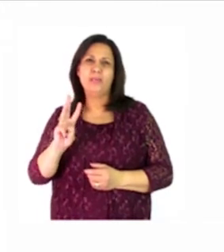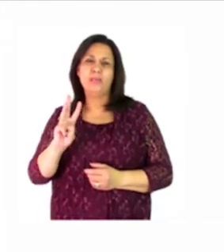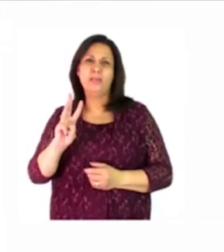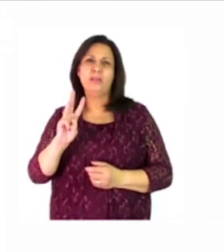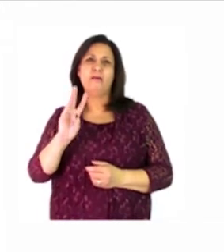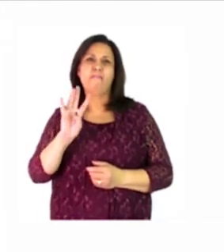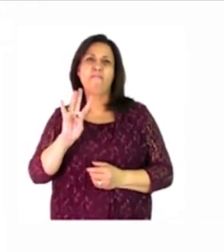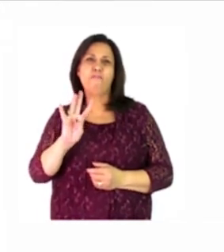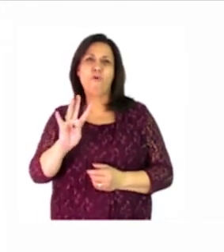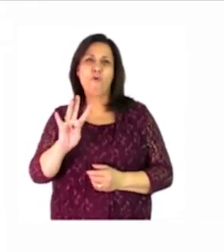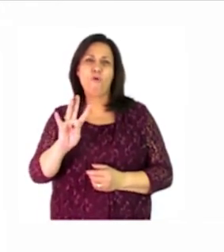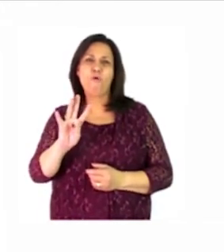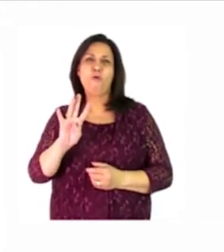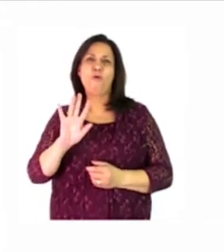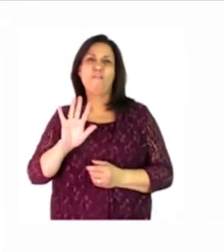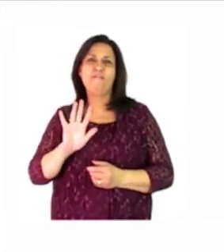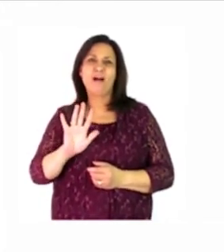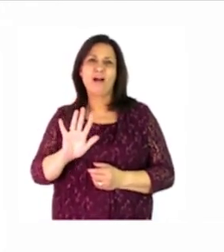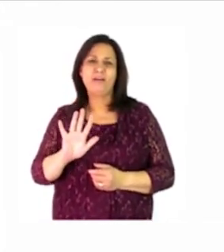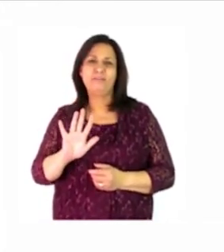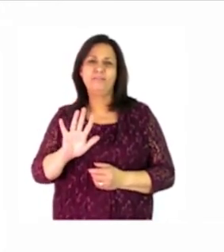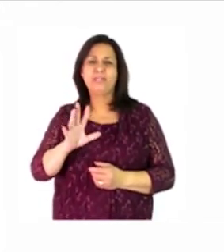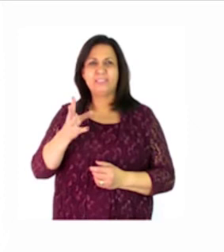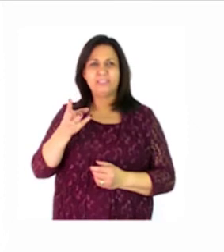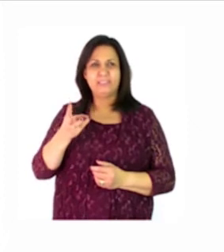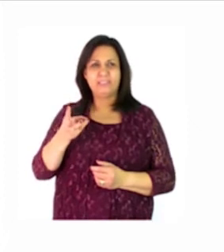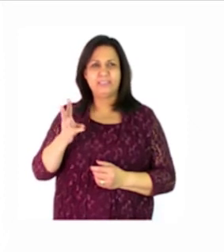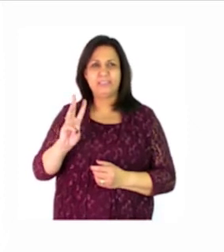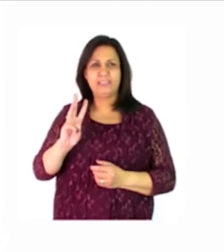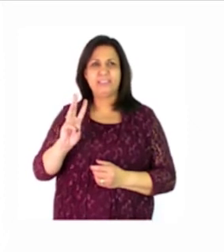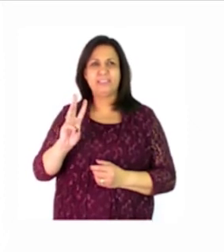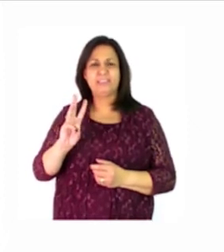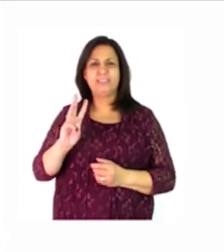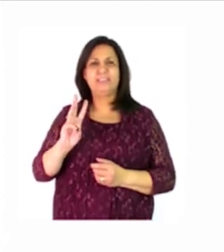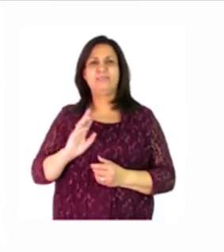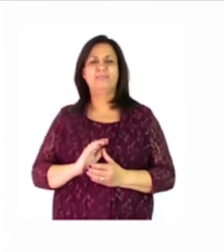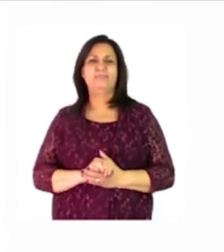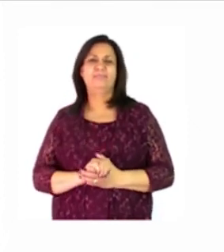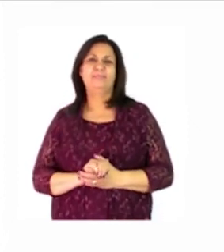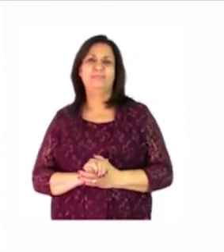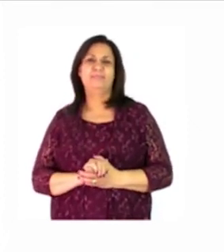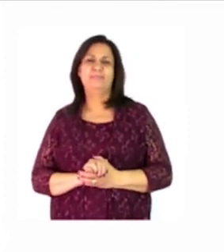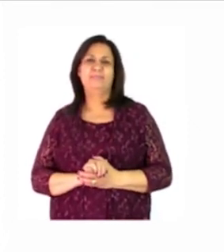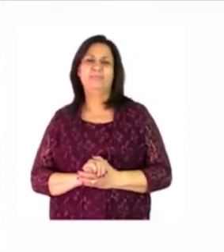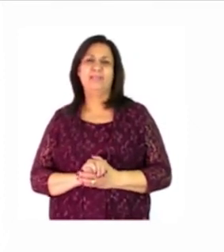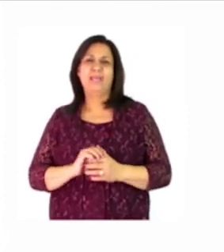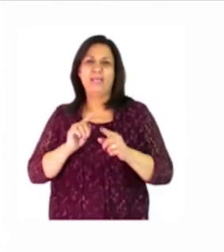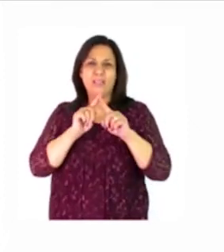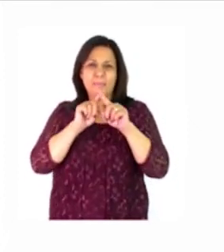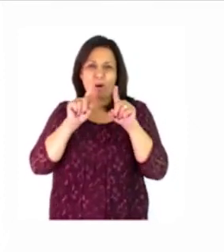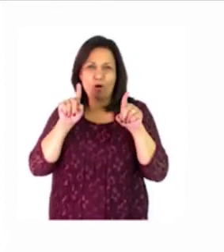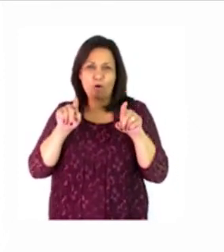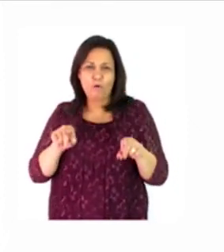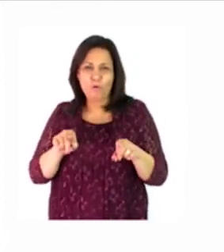3, 4, 5, 6. Now in the block below